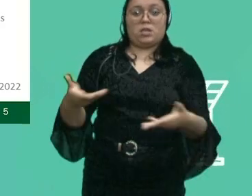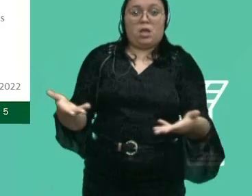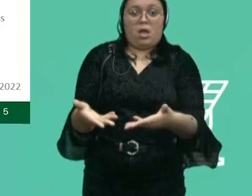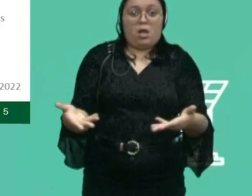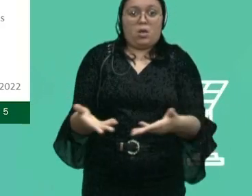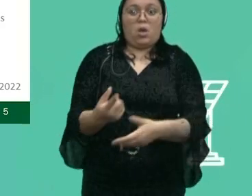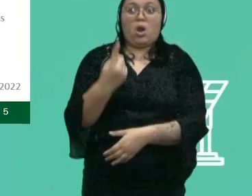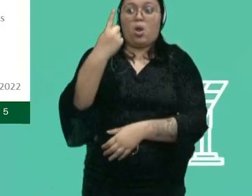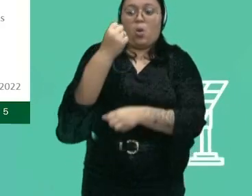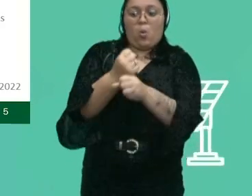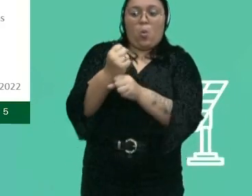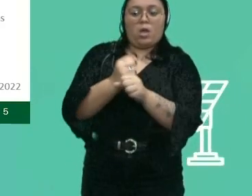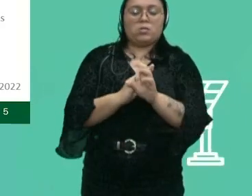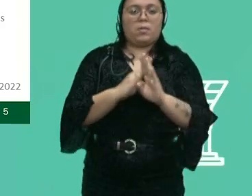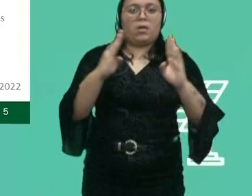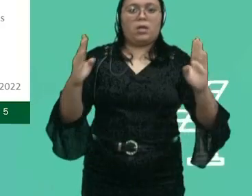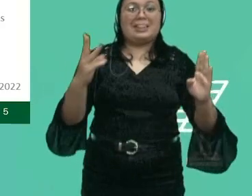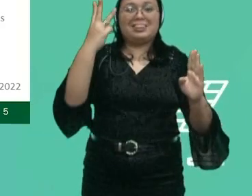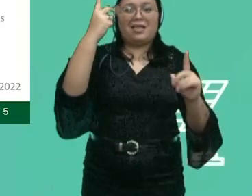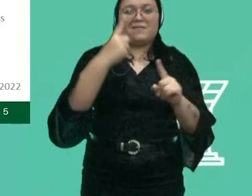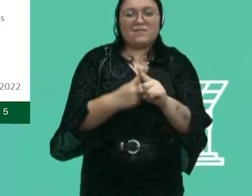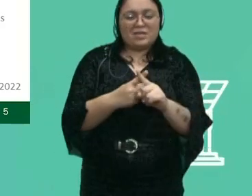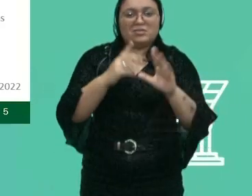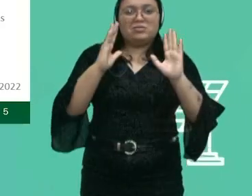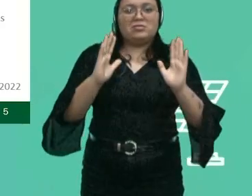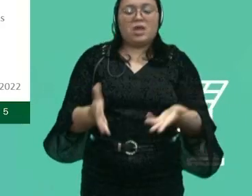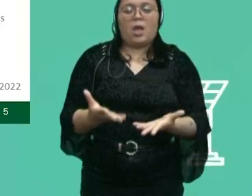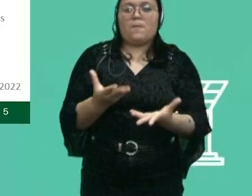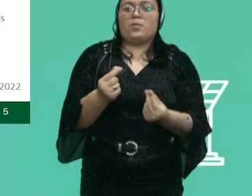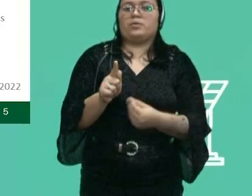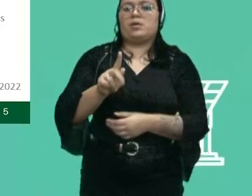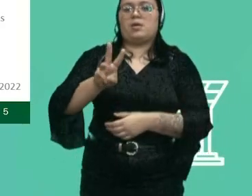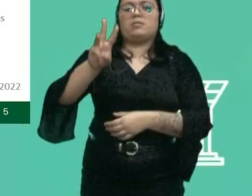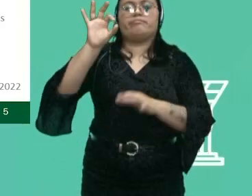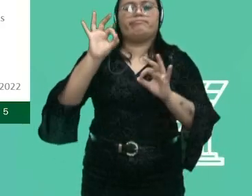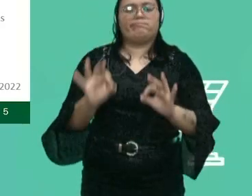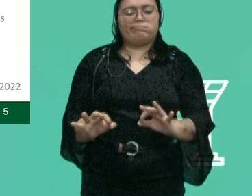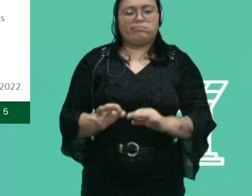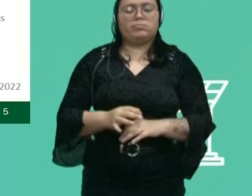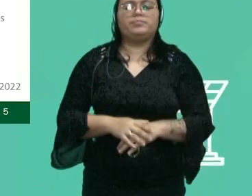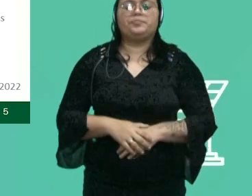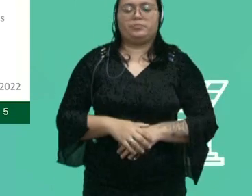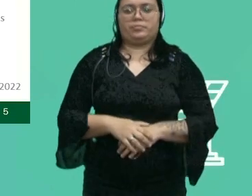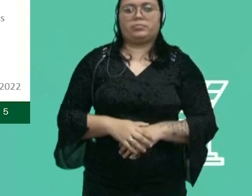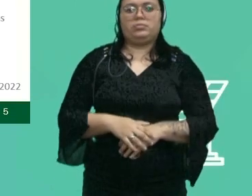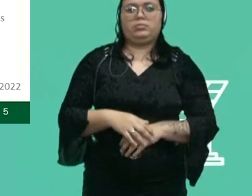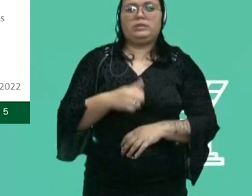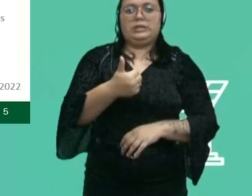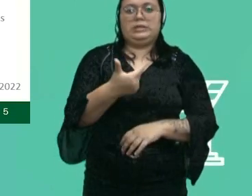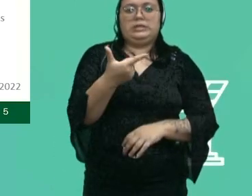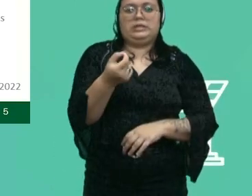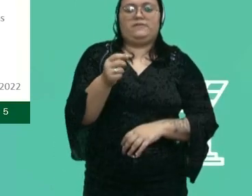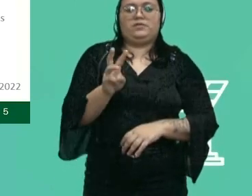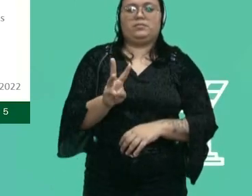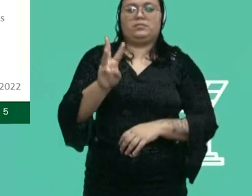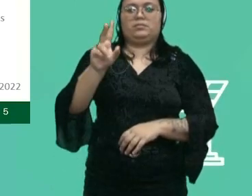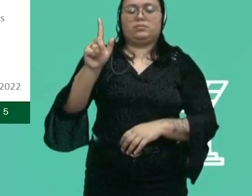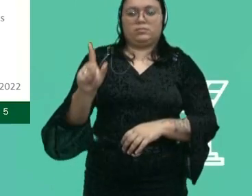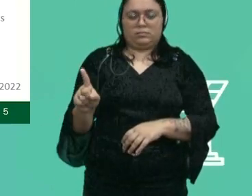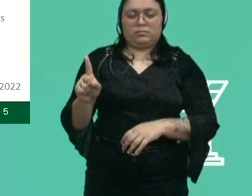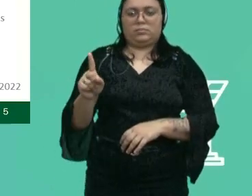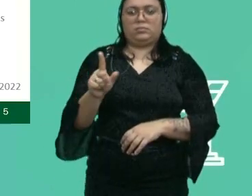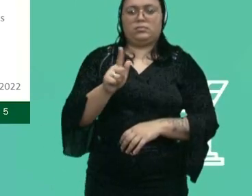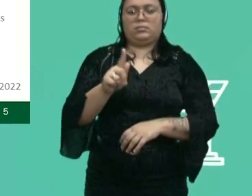620 megawatts. See, some of the largest are these 120 megawatts that have come in online or are